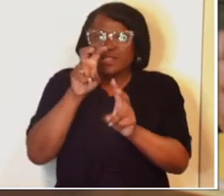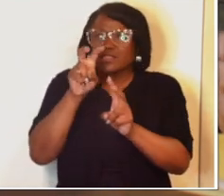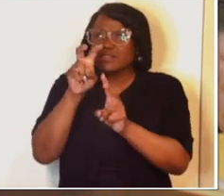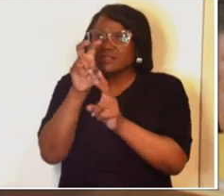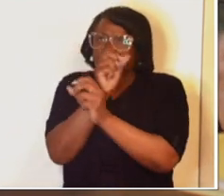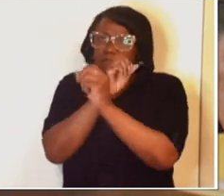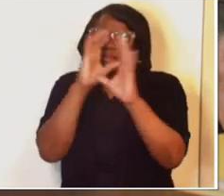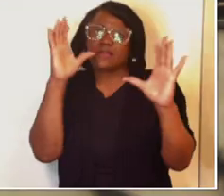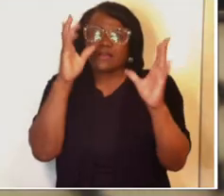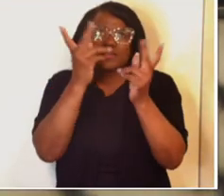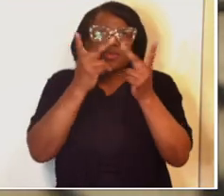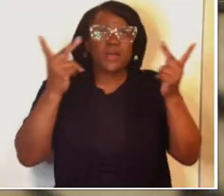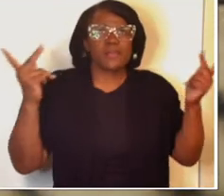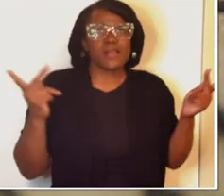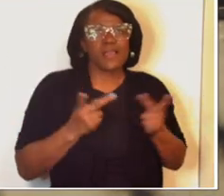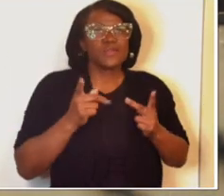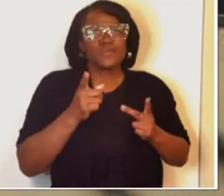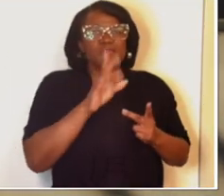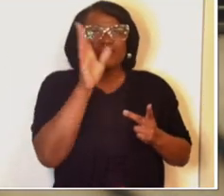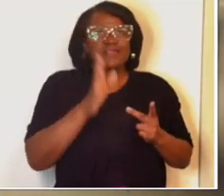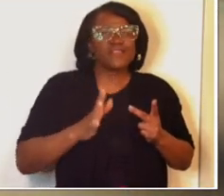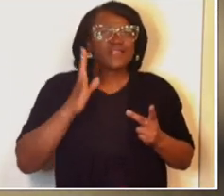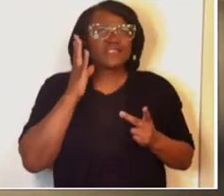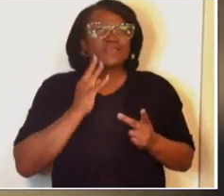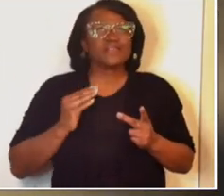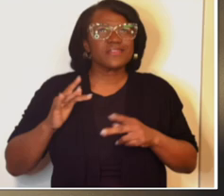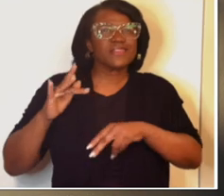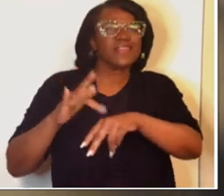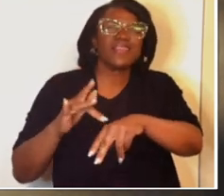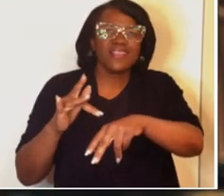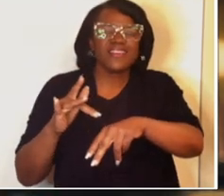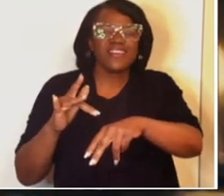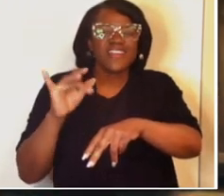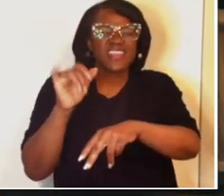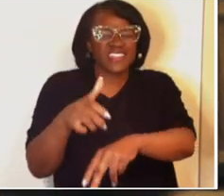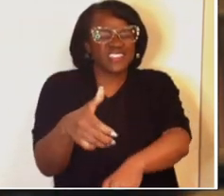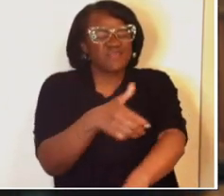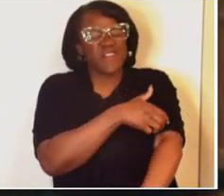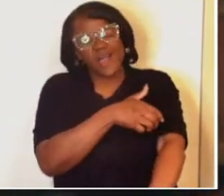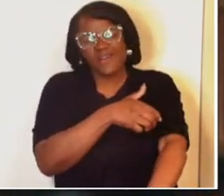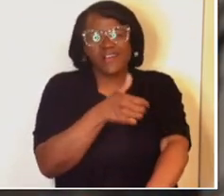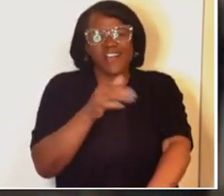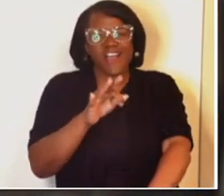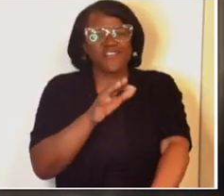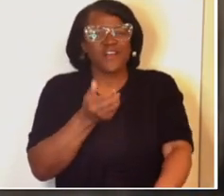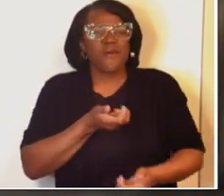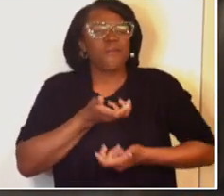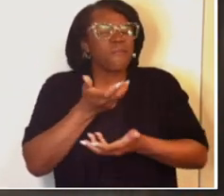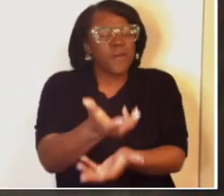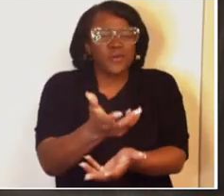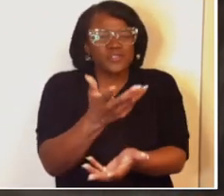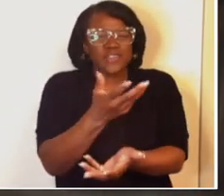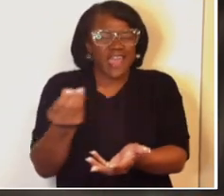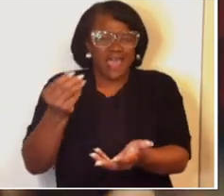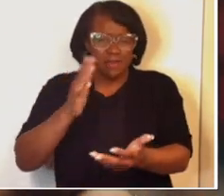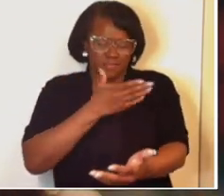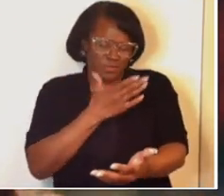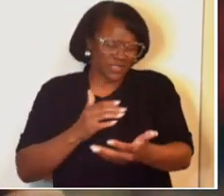you have never been before. That's how powerful poetry and music together can